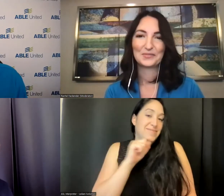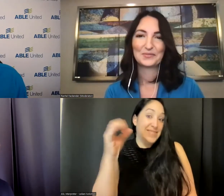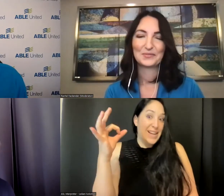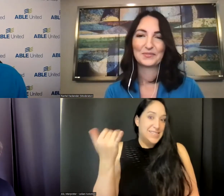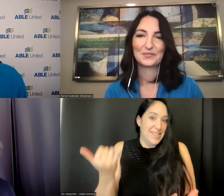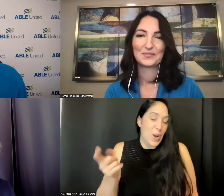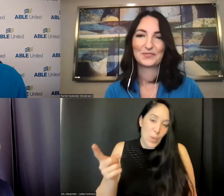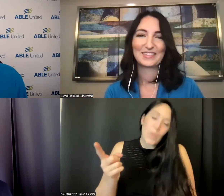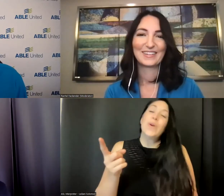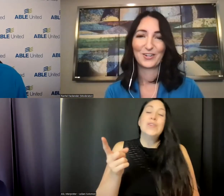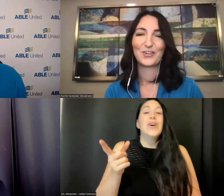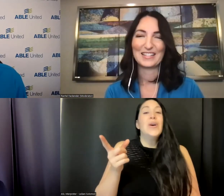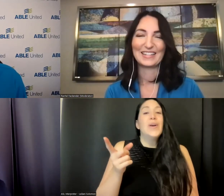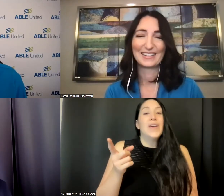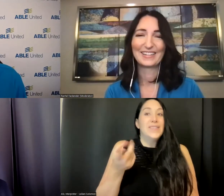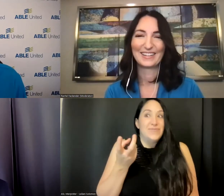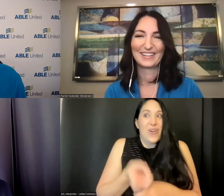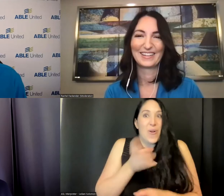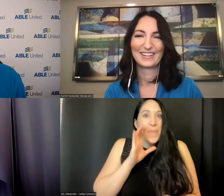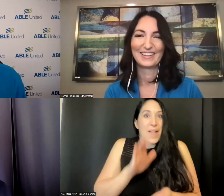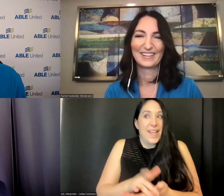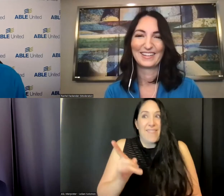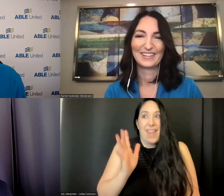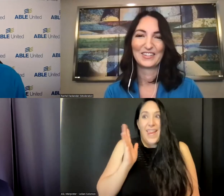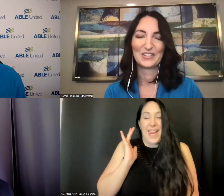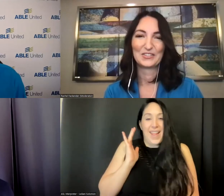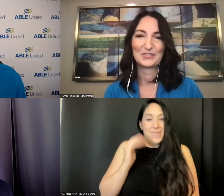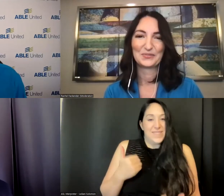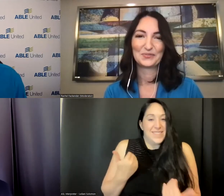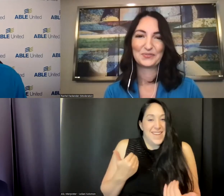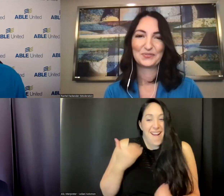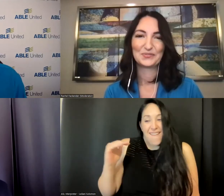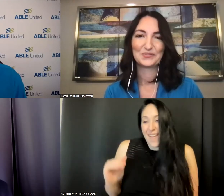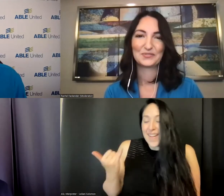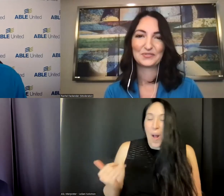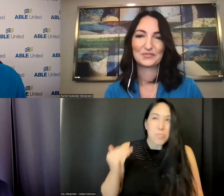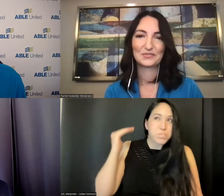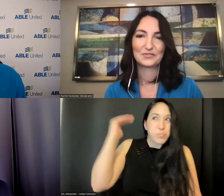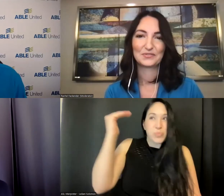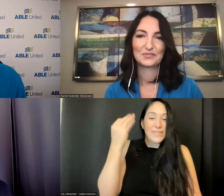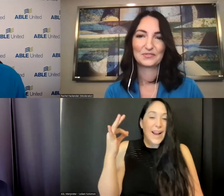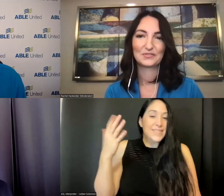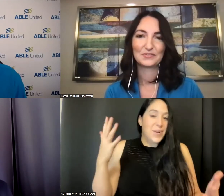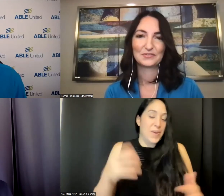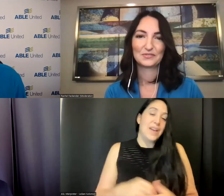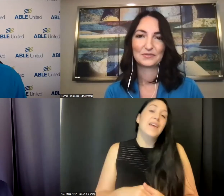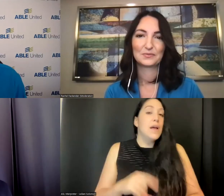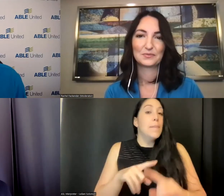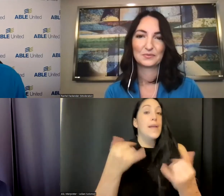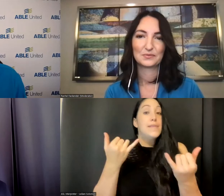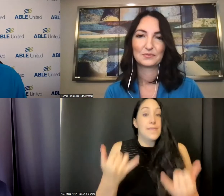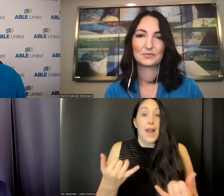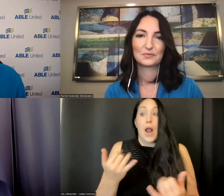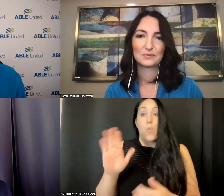SSI payment. I know it's hard to believe. He was such a little guy when we started. But now I can actually take some of his